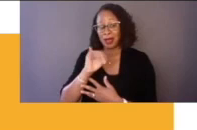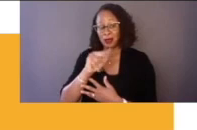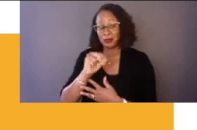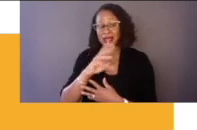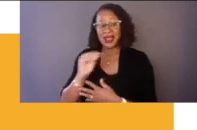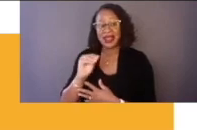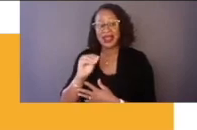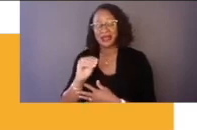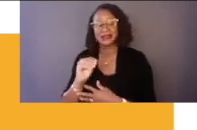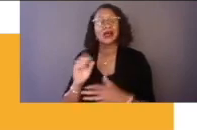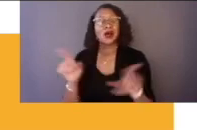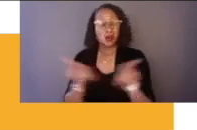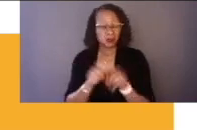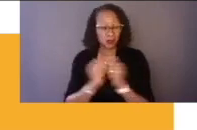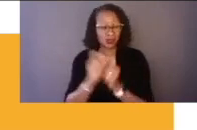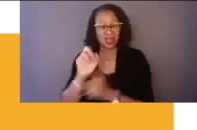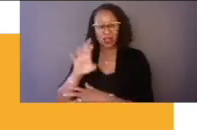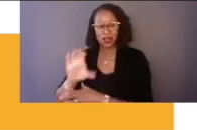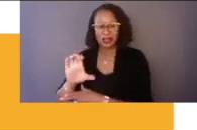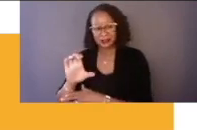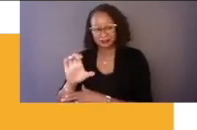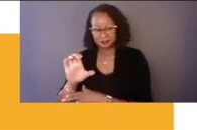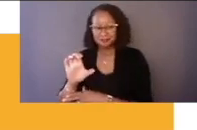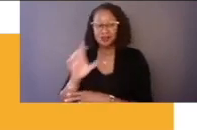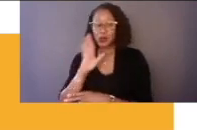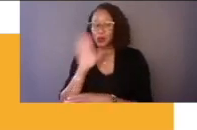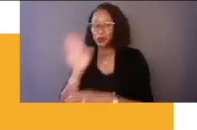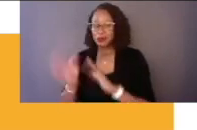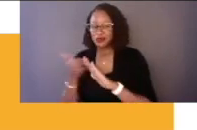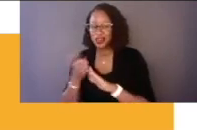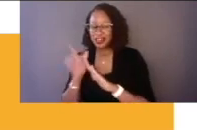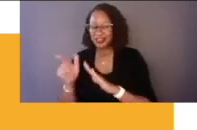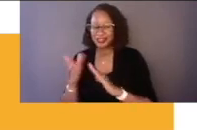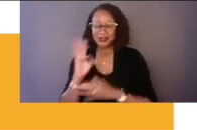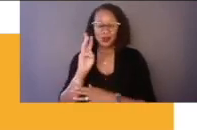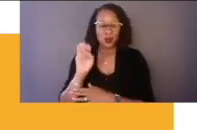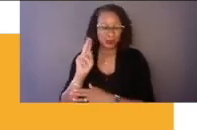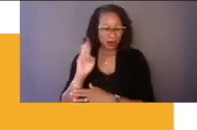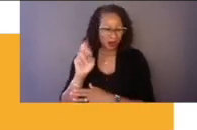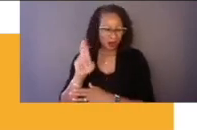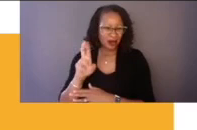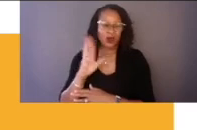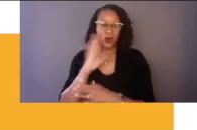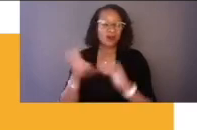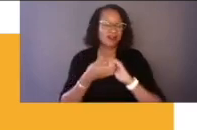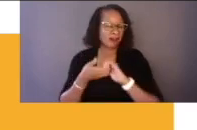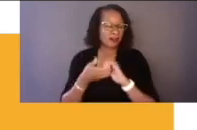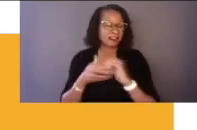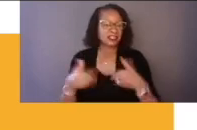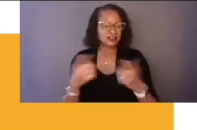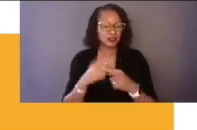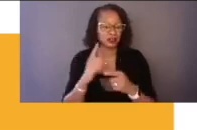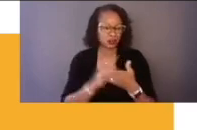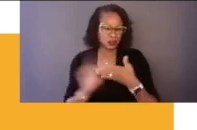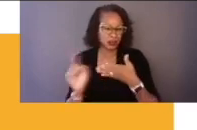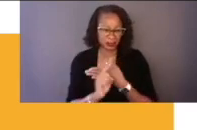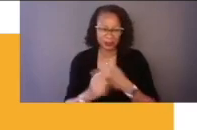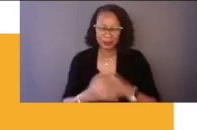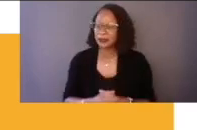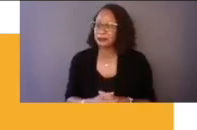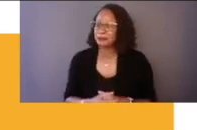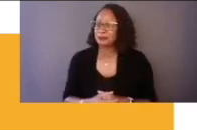very webinar, who will collaborate to give that to you. Next slide, please.